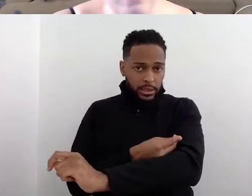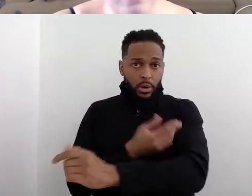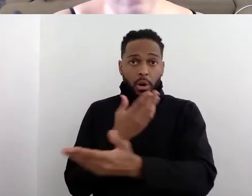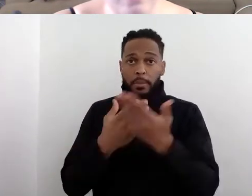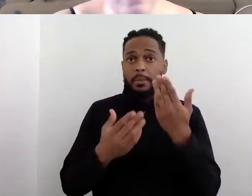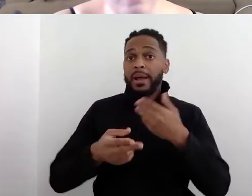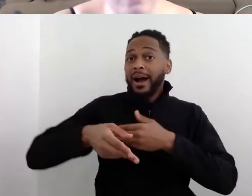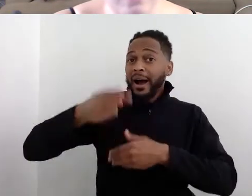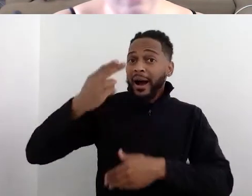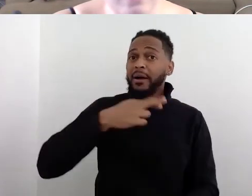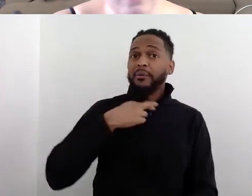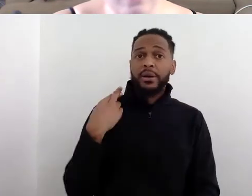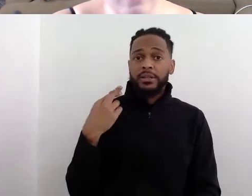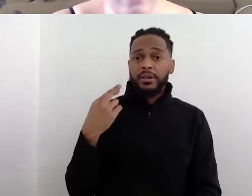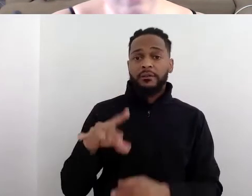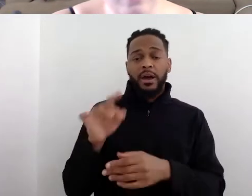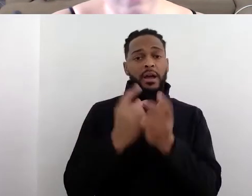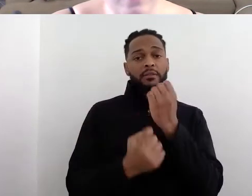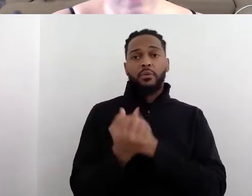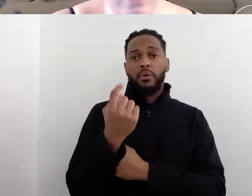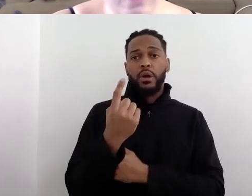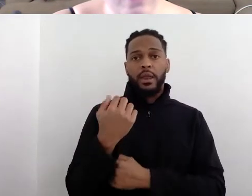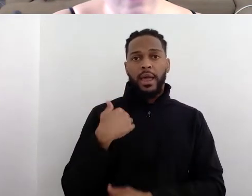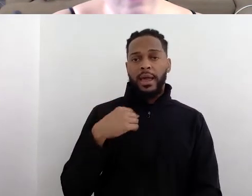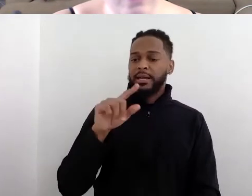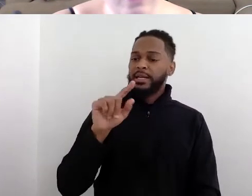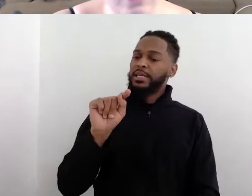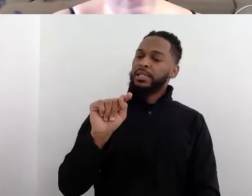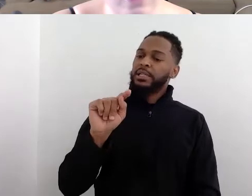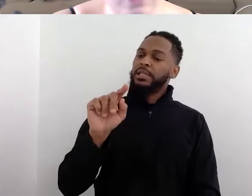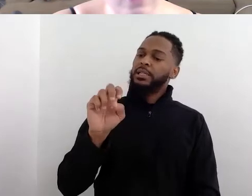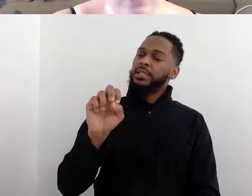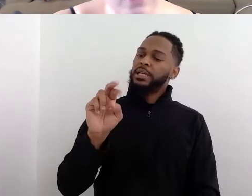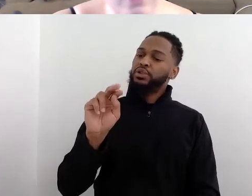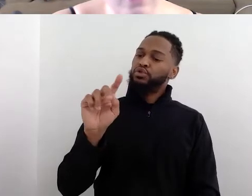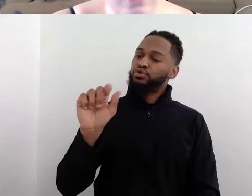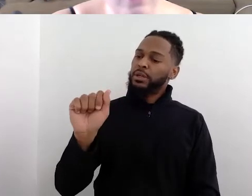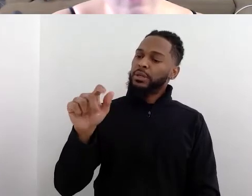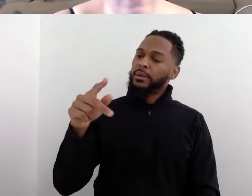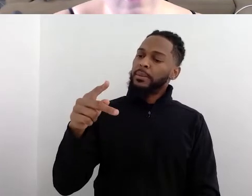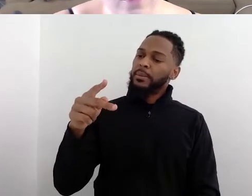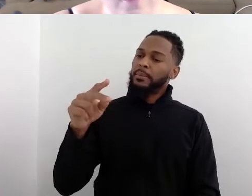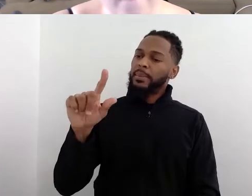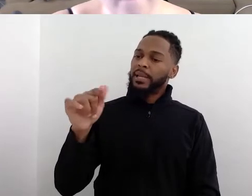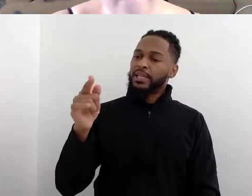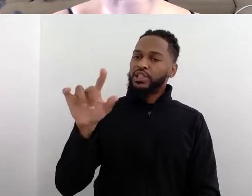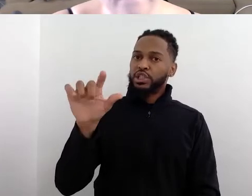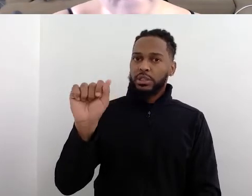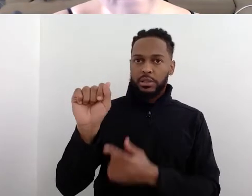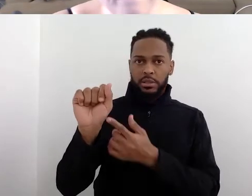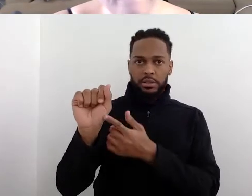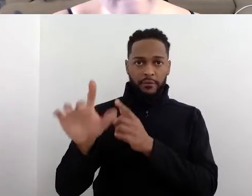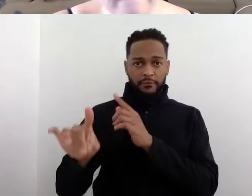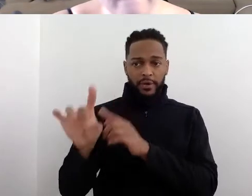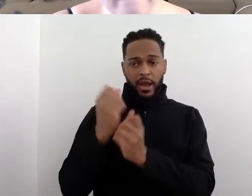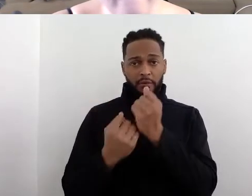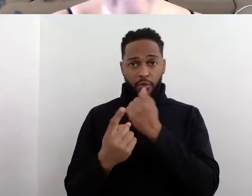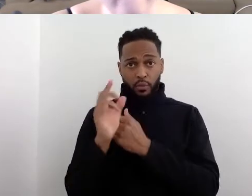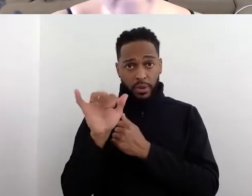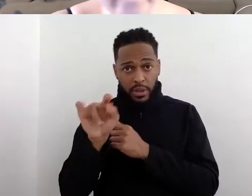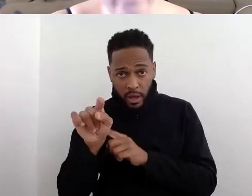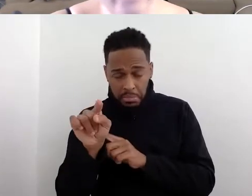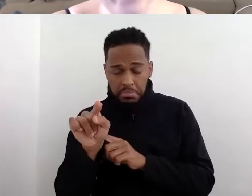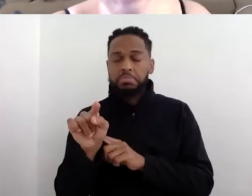tetraplegia and just call all these people, check on them and let them know that we have these visits. I